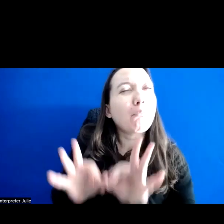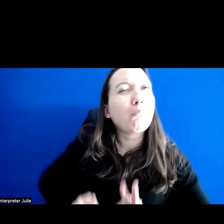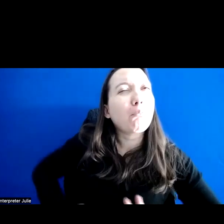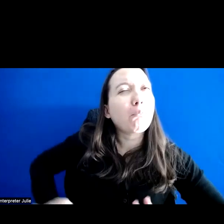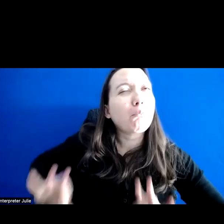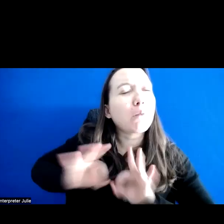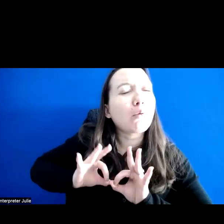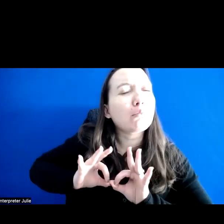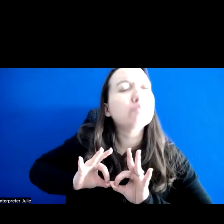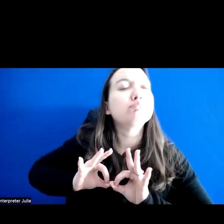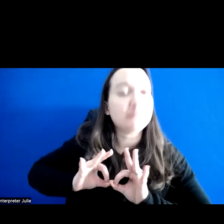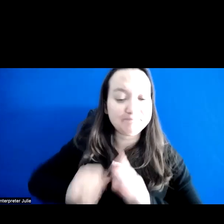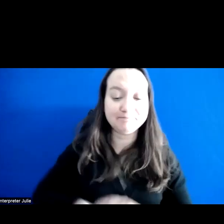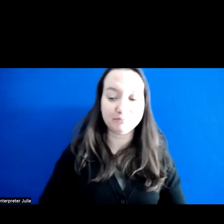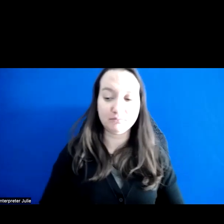her career.